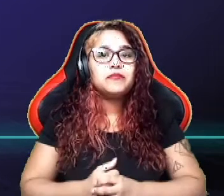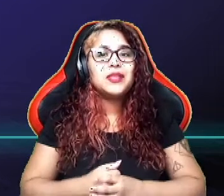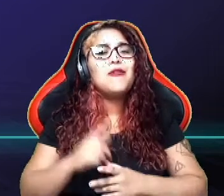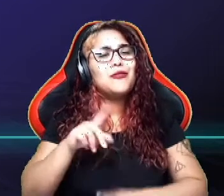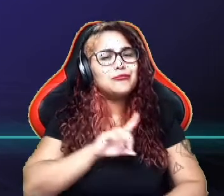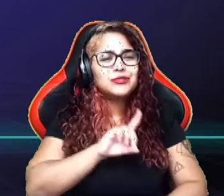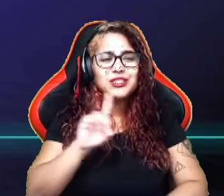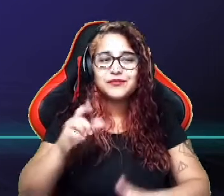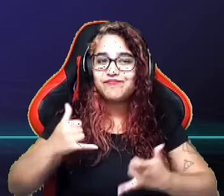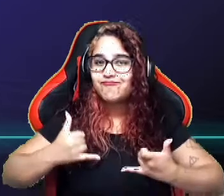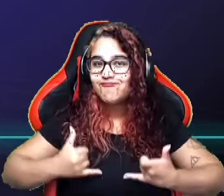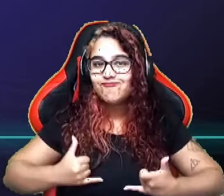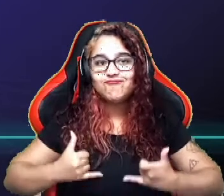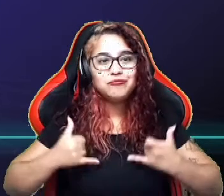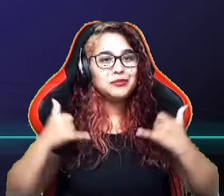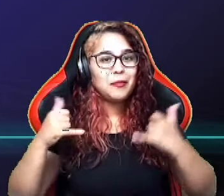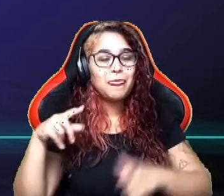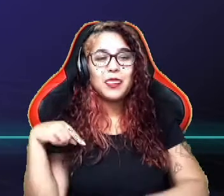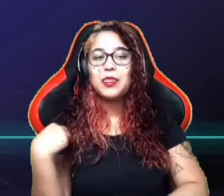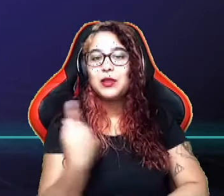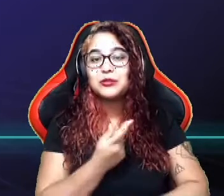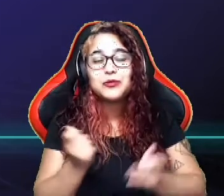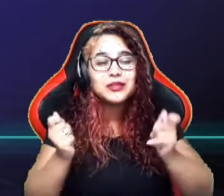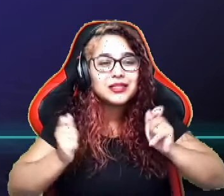was fantastic, it was incredible.